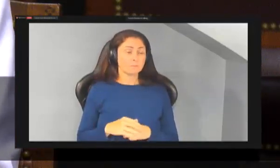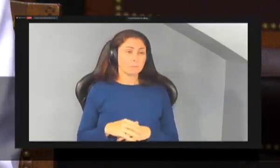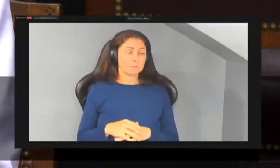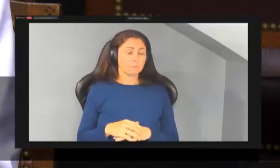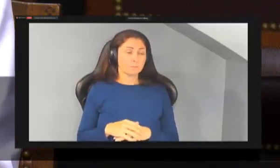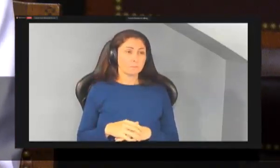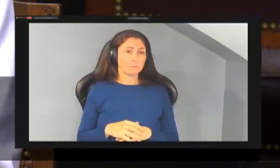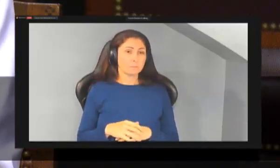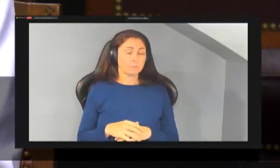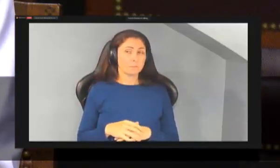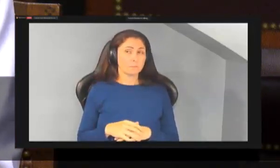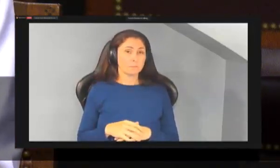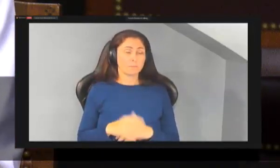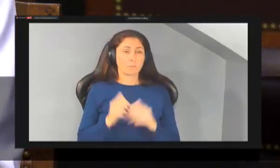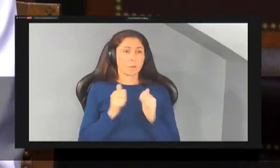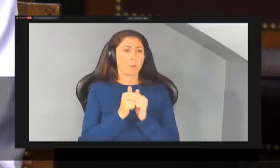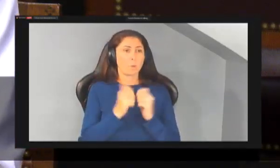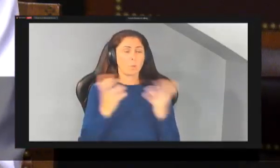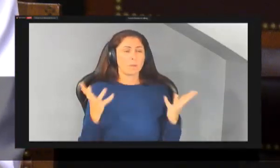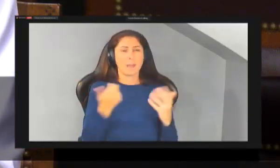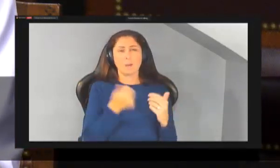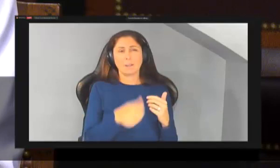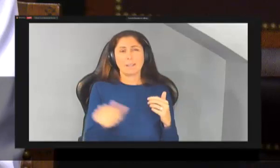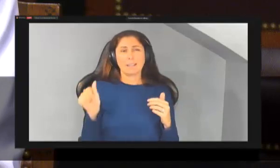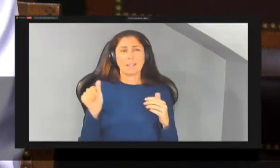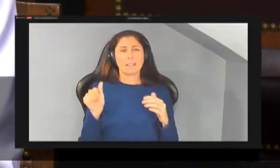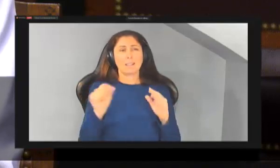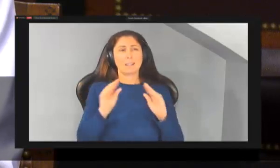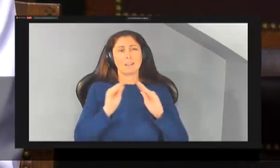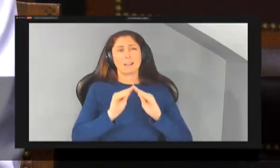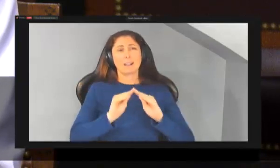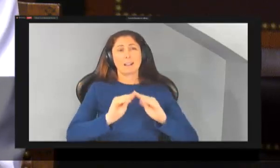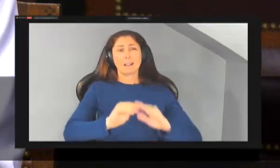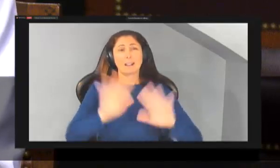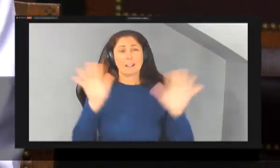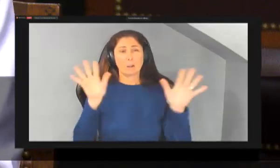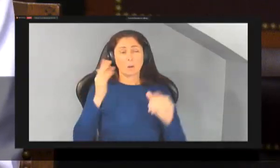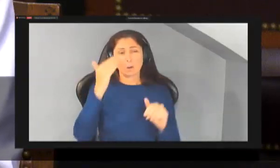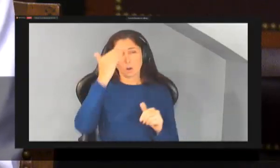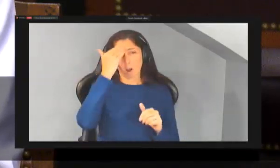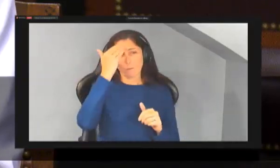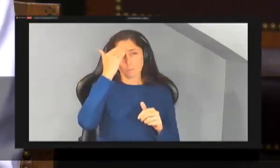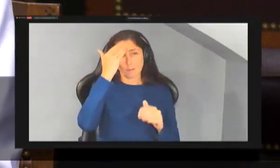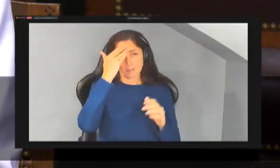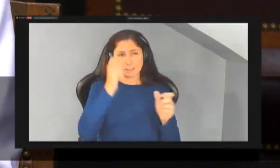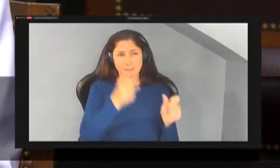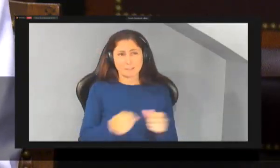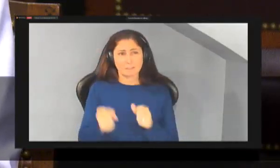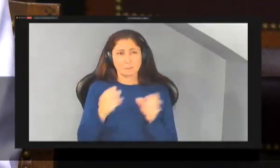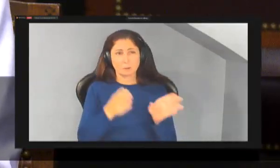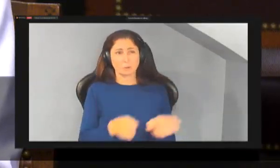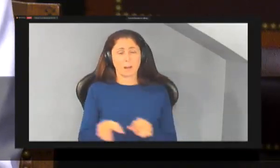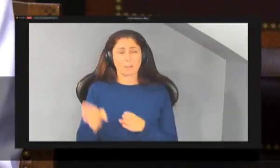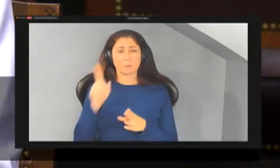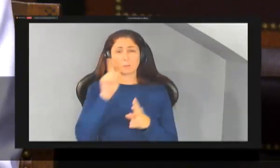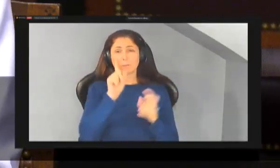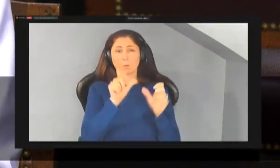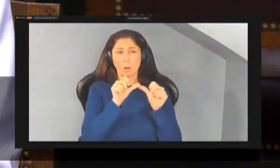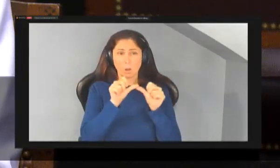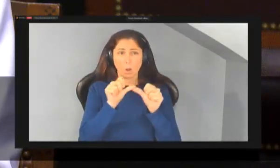and without any clear comprehensive strategy for